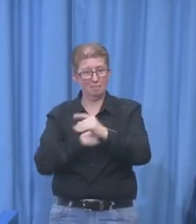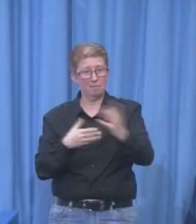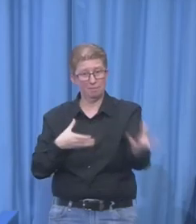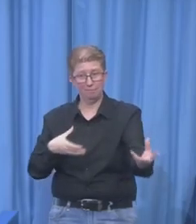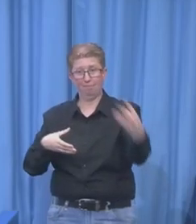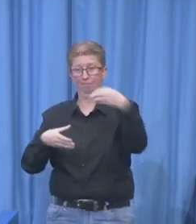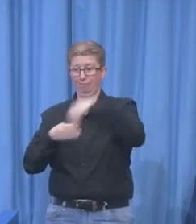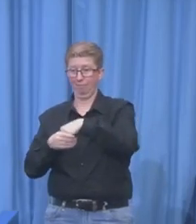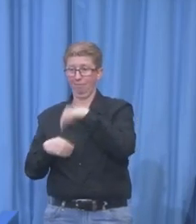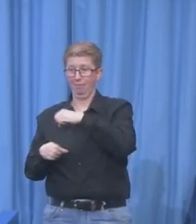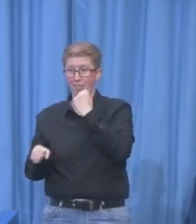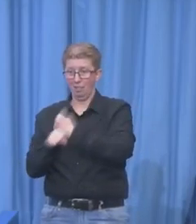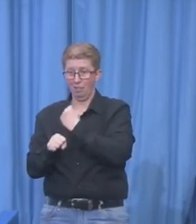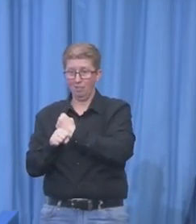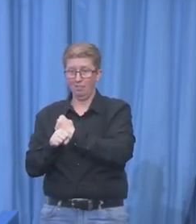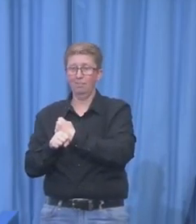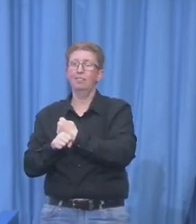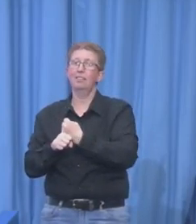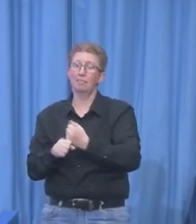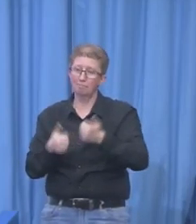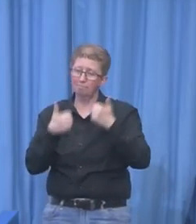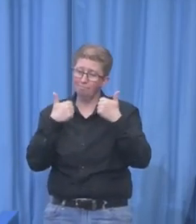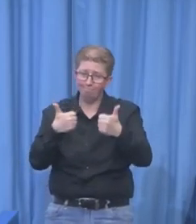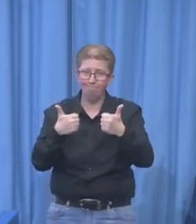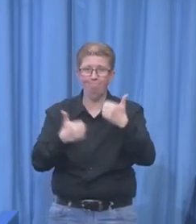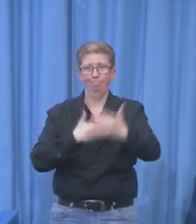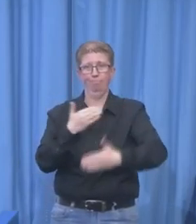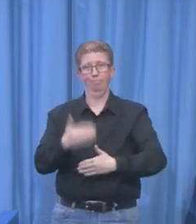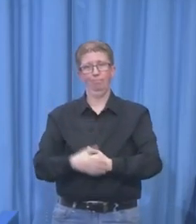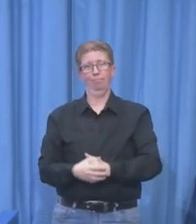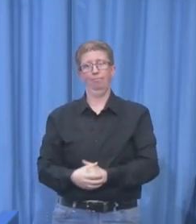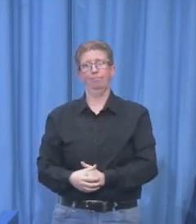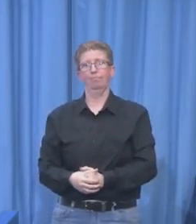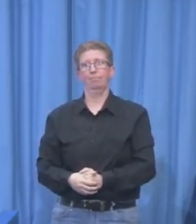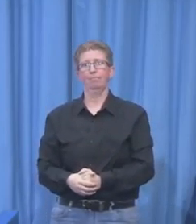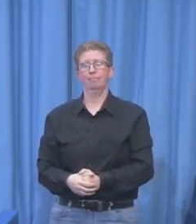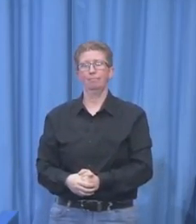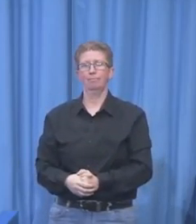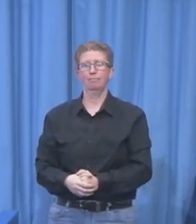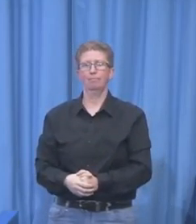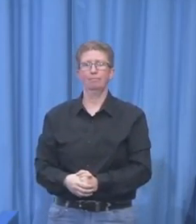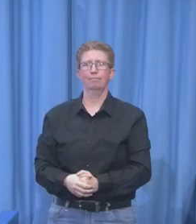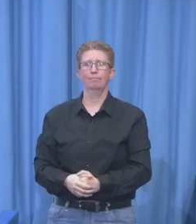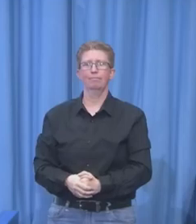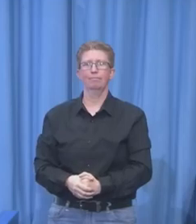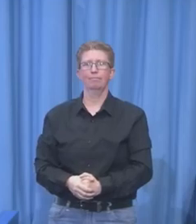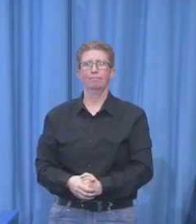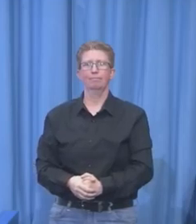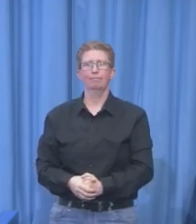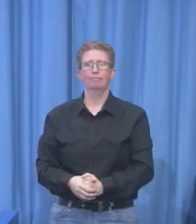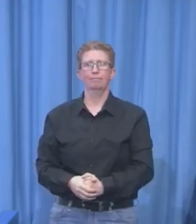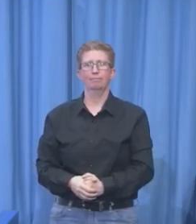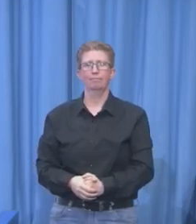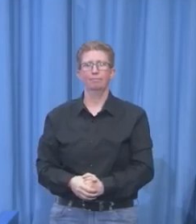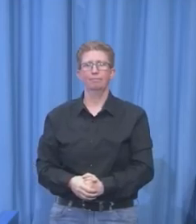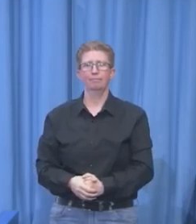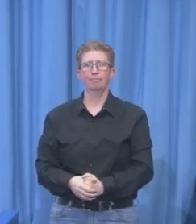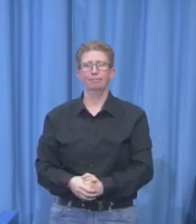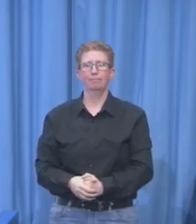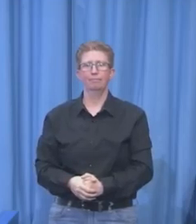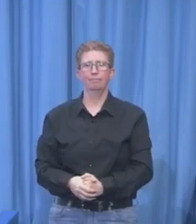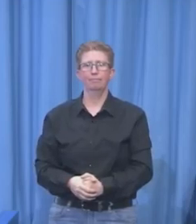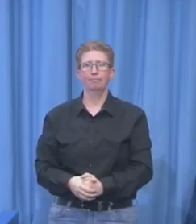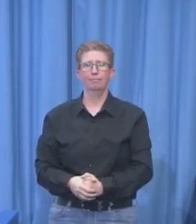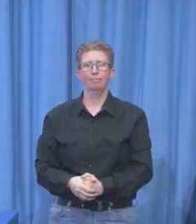this is me. This I think will skip. This, you can see those are the... Now we're developing a new program